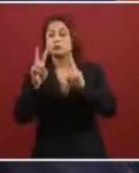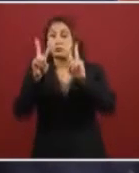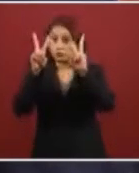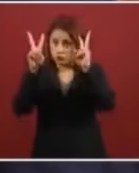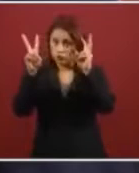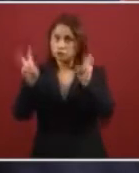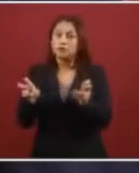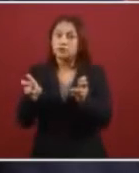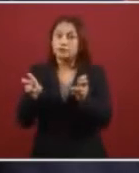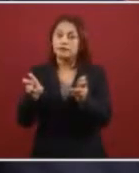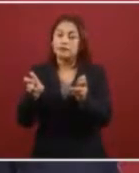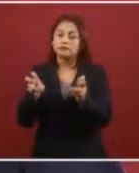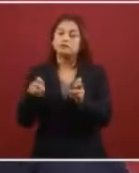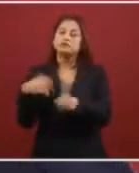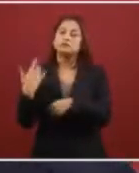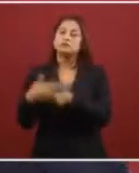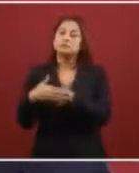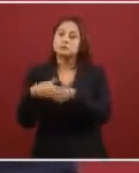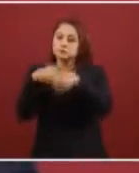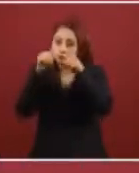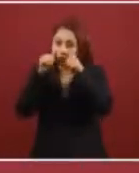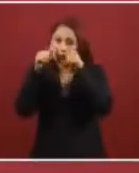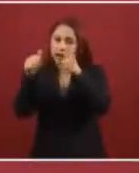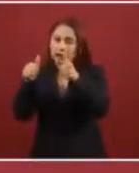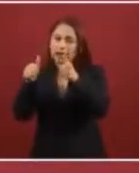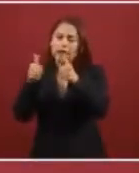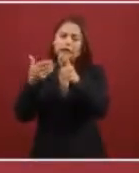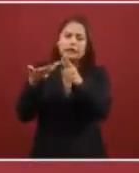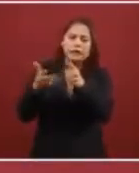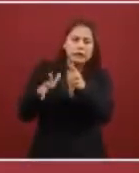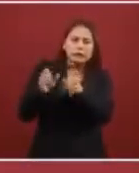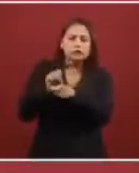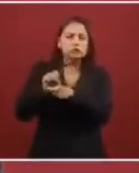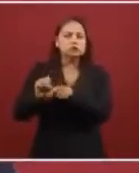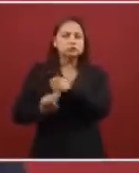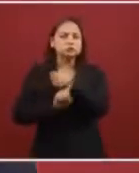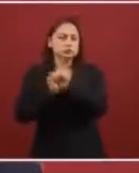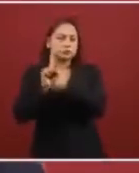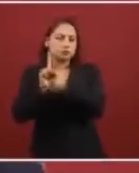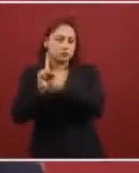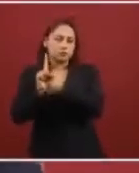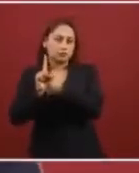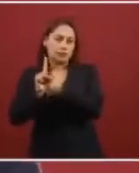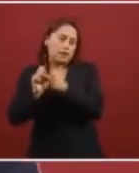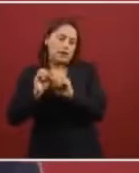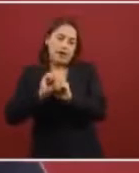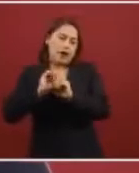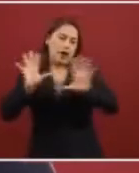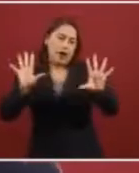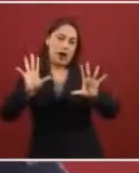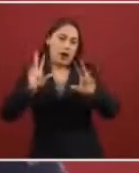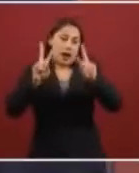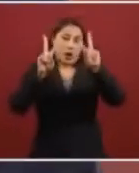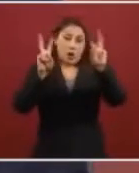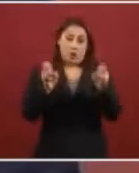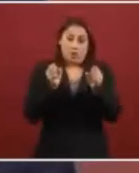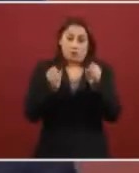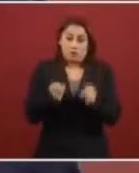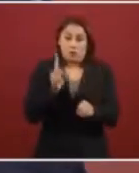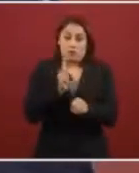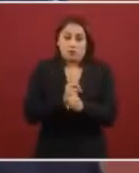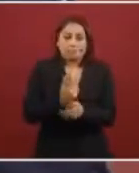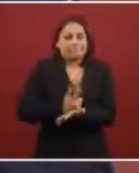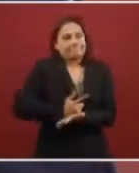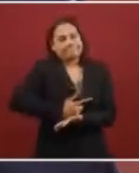to y resolver attend to no tan complejos they're not so complex como el tema de la inseguridad y de la violencia, like the pero matter sí of insecurity